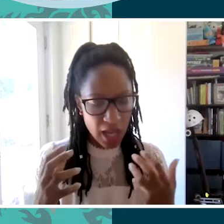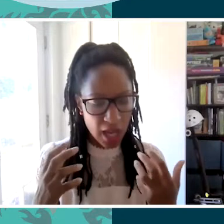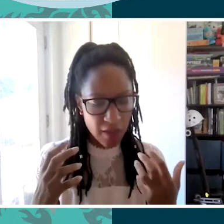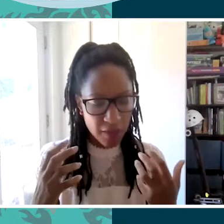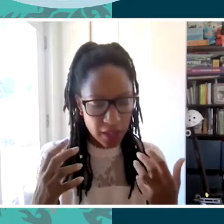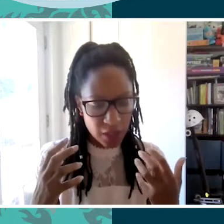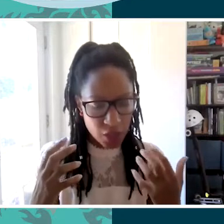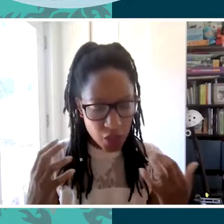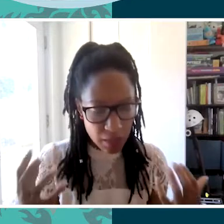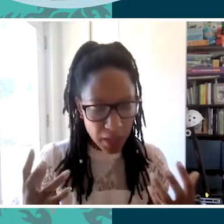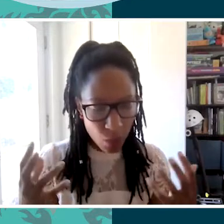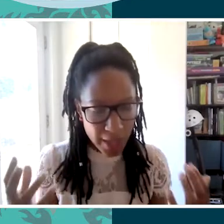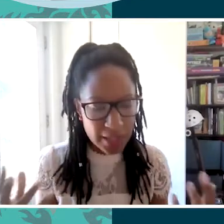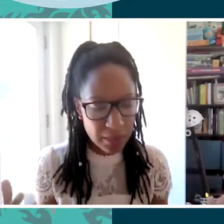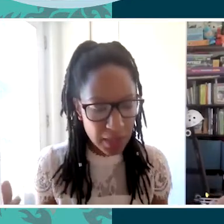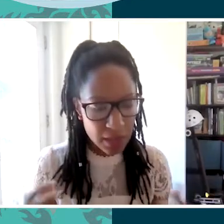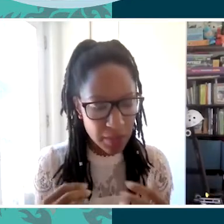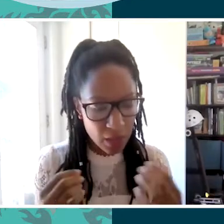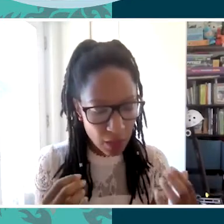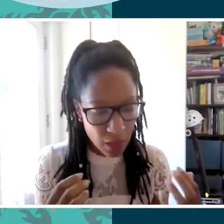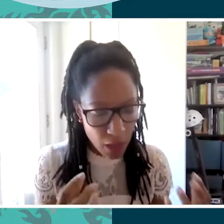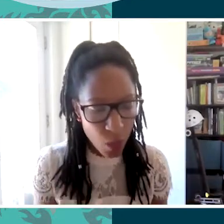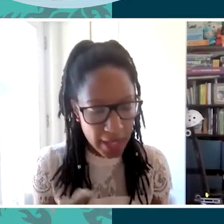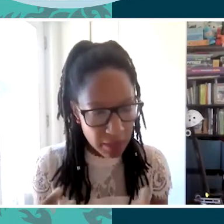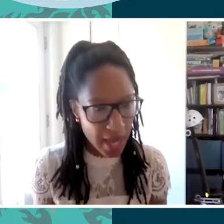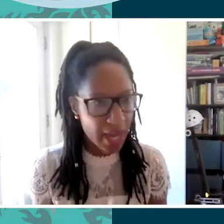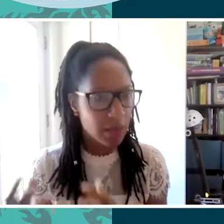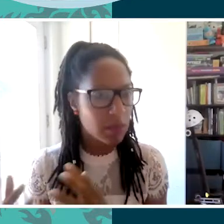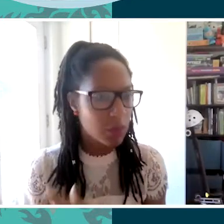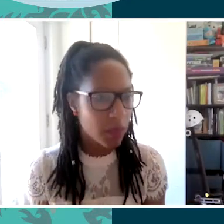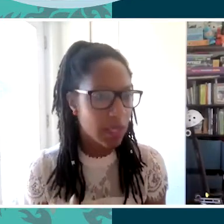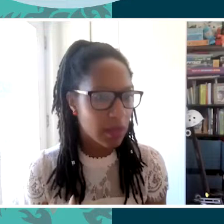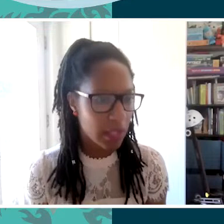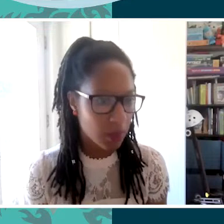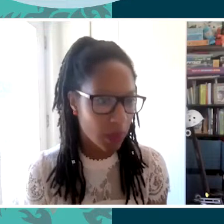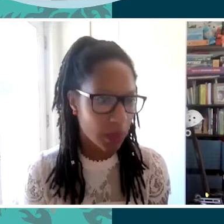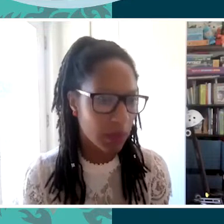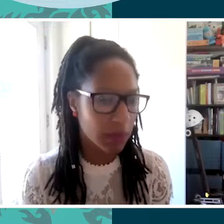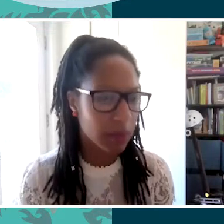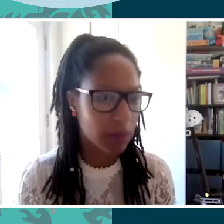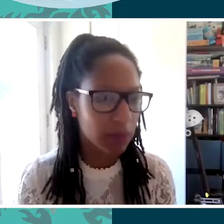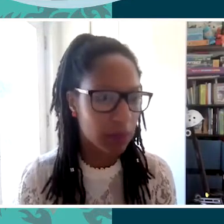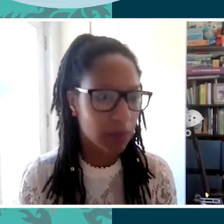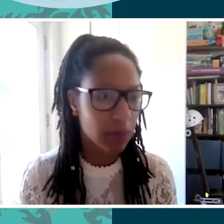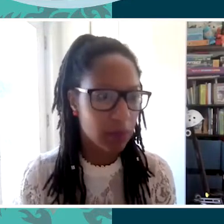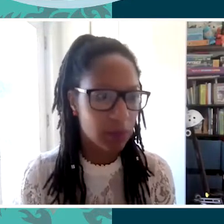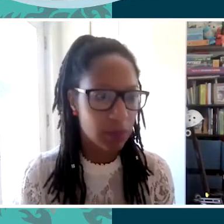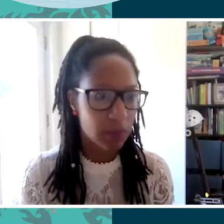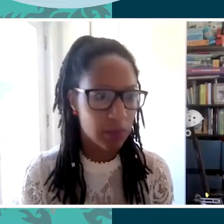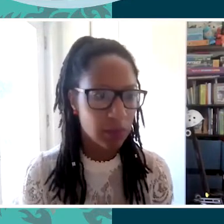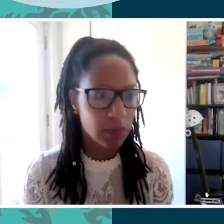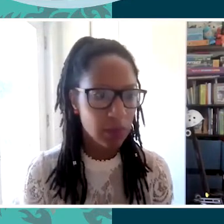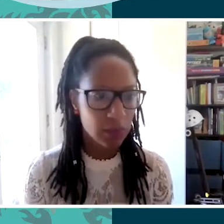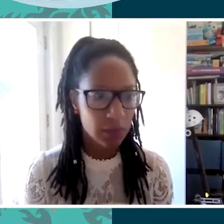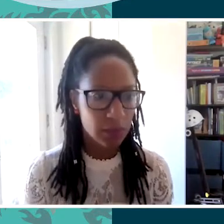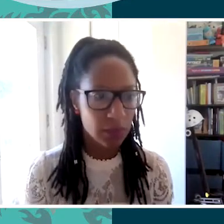productions of shaping what does it mean to be a white man doing this work?